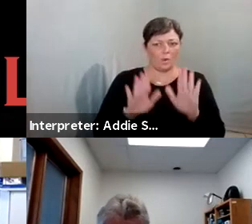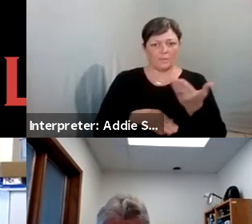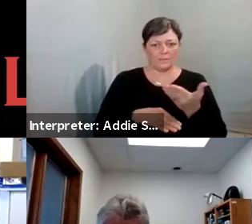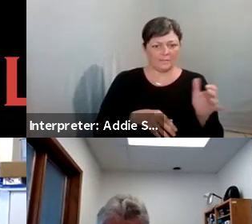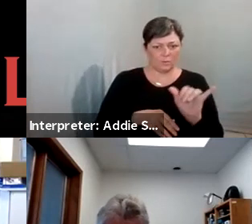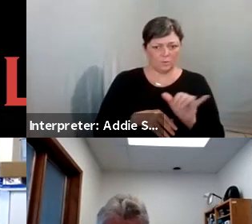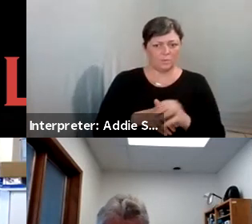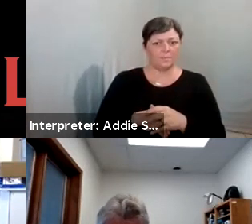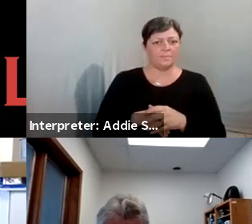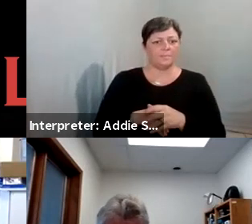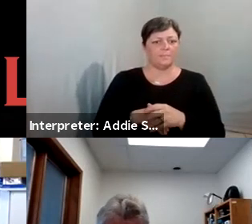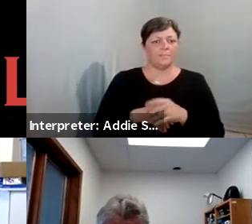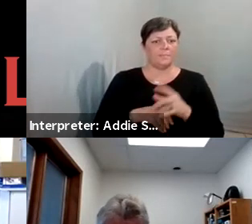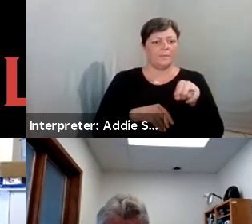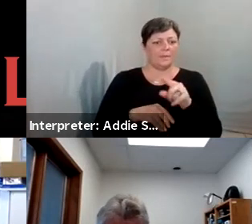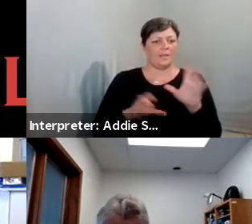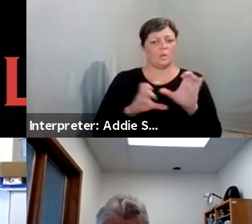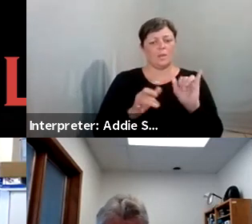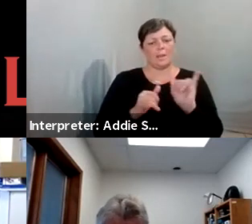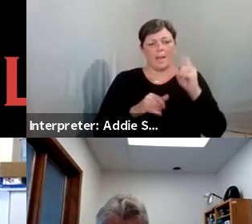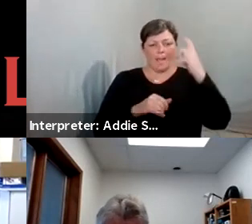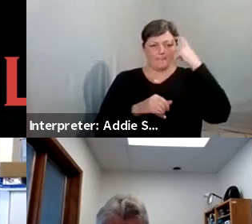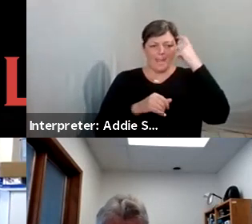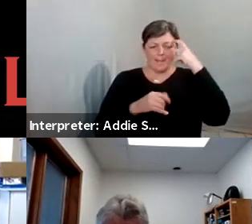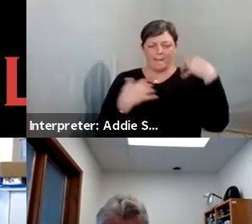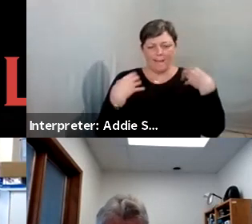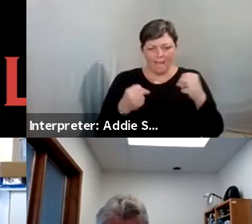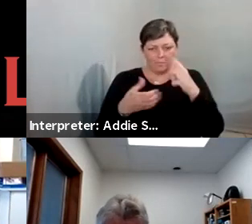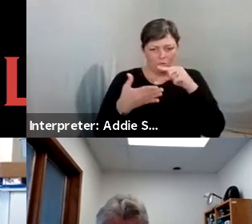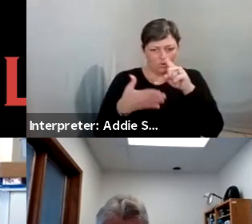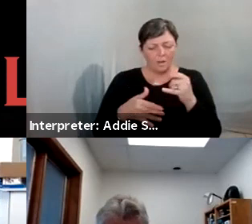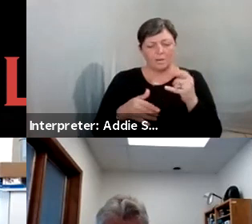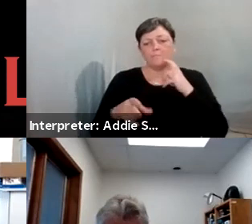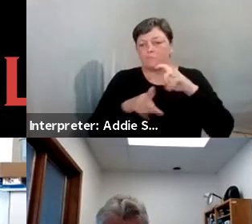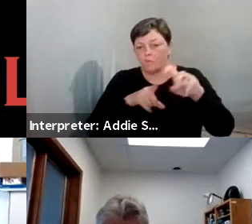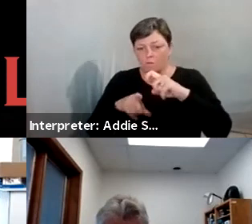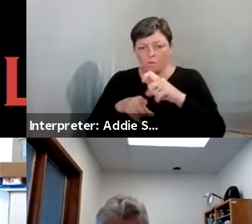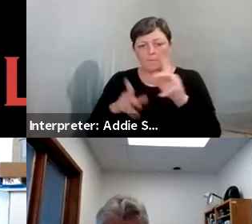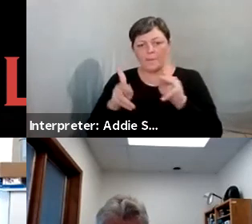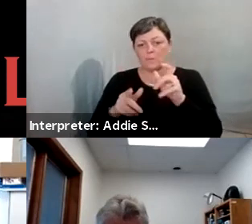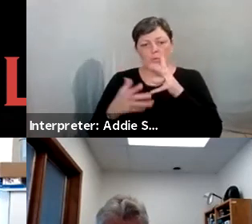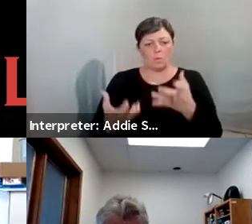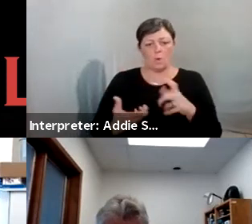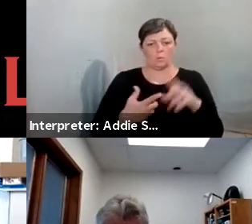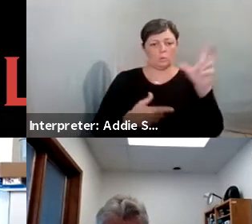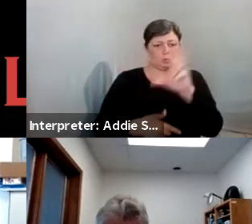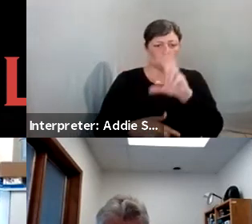They do kind of like a mental health check-in with people, phone calls for those that don't want to Zoom.